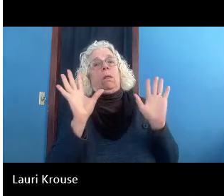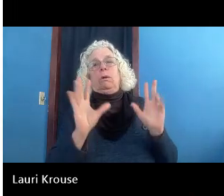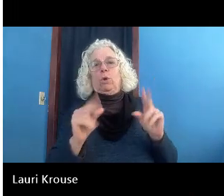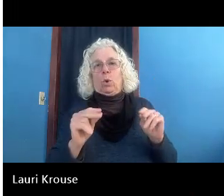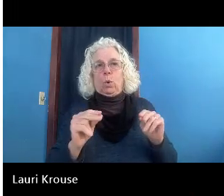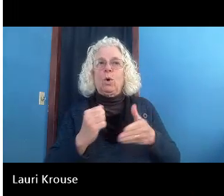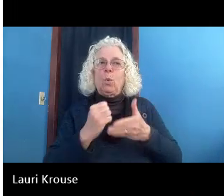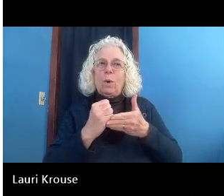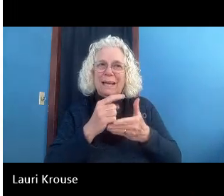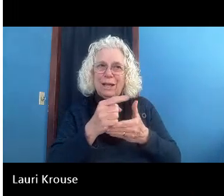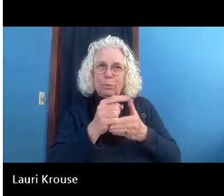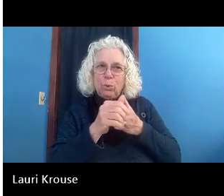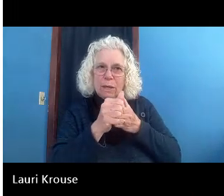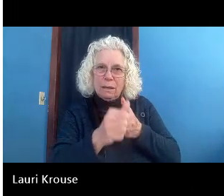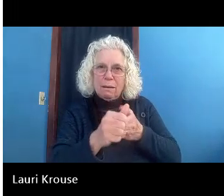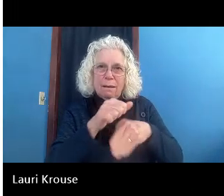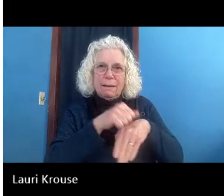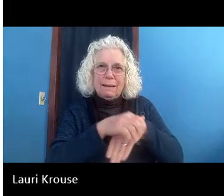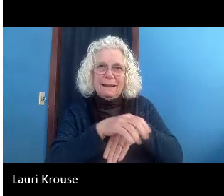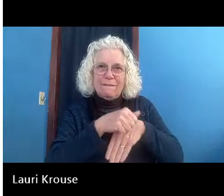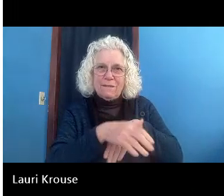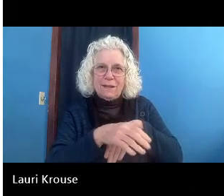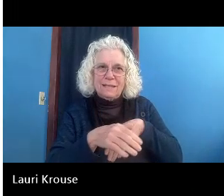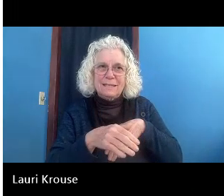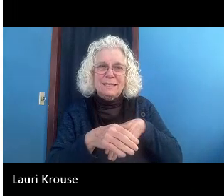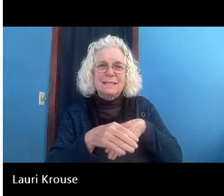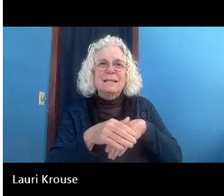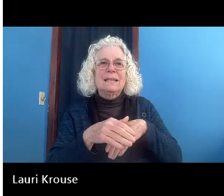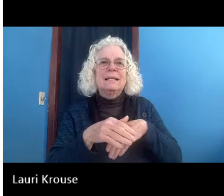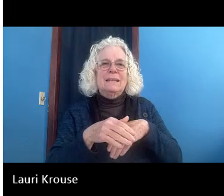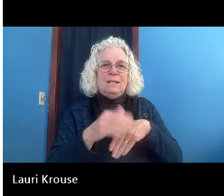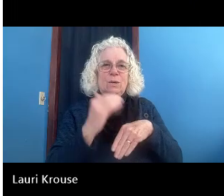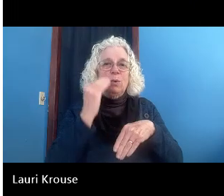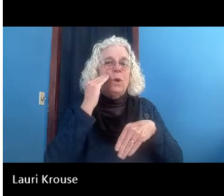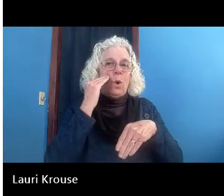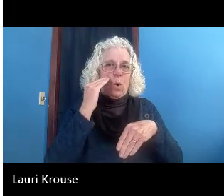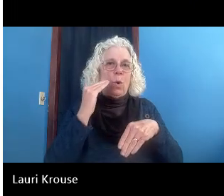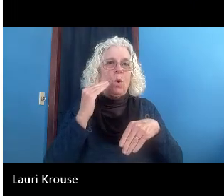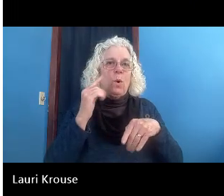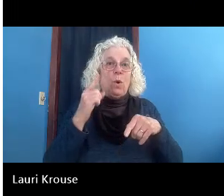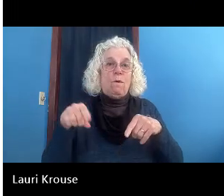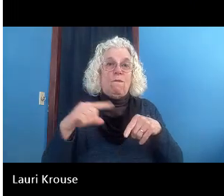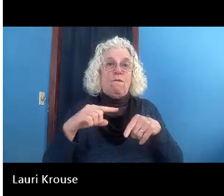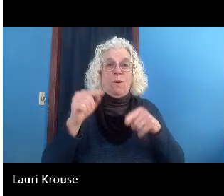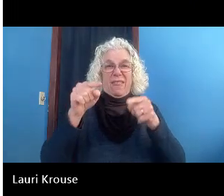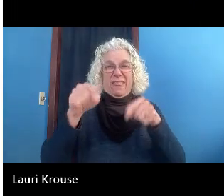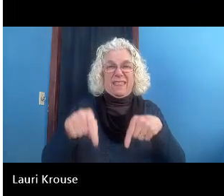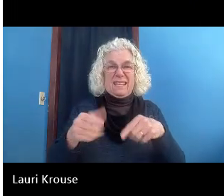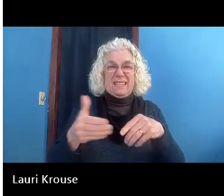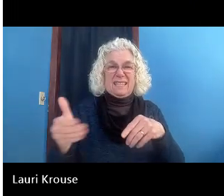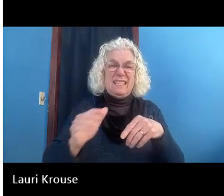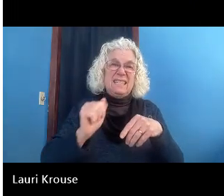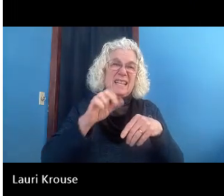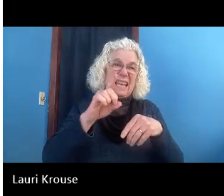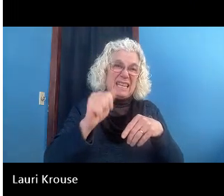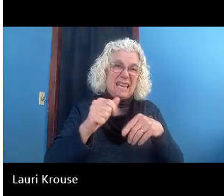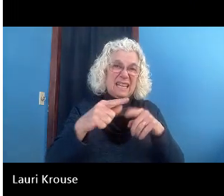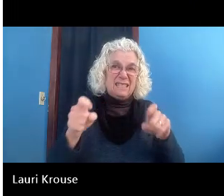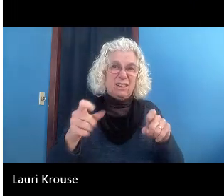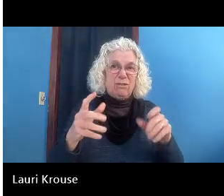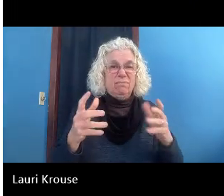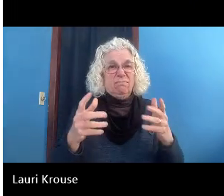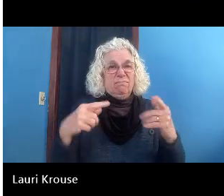help give you guidance as best as we can, because we understand that, when it comes to things like, ADA requirements that could be